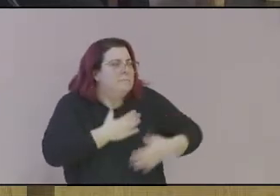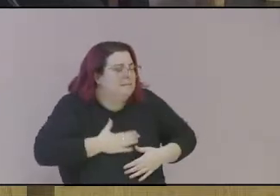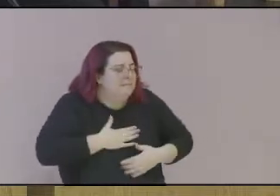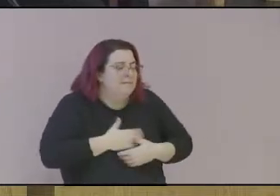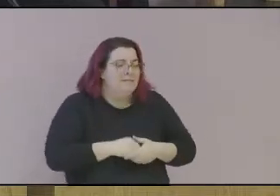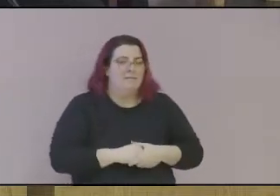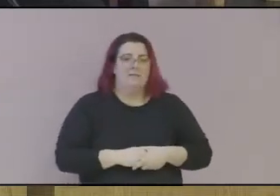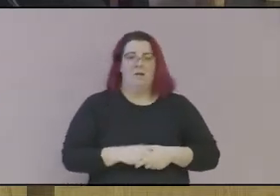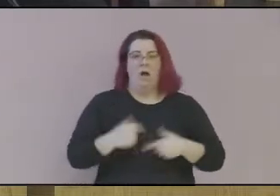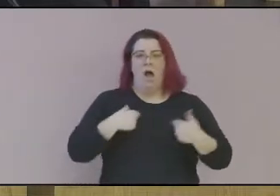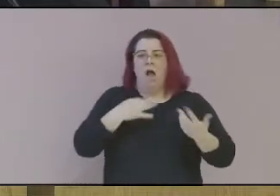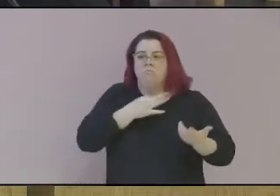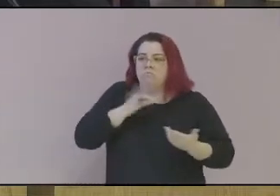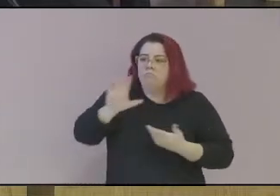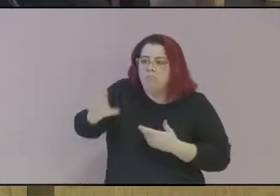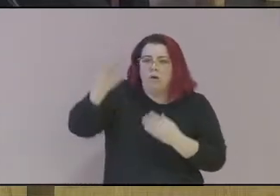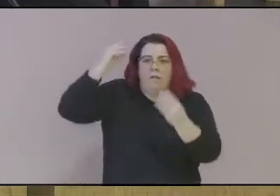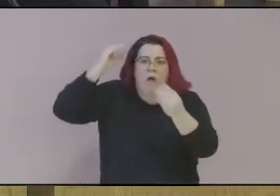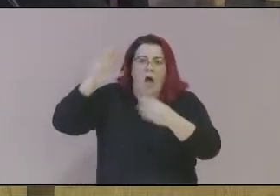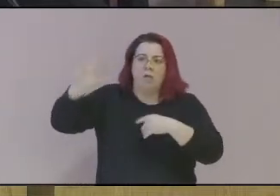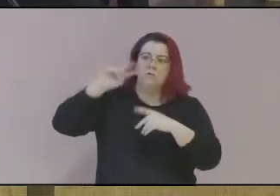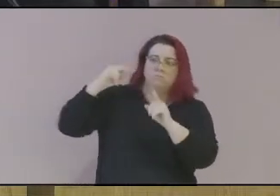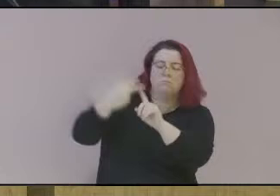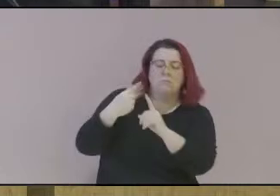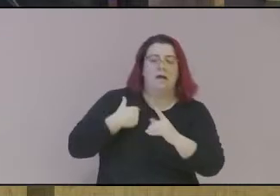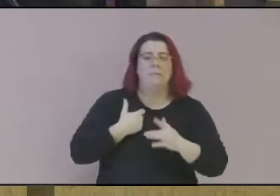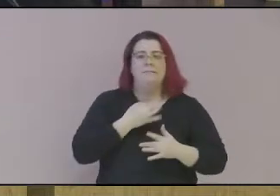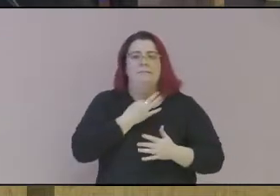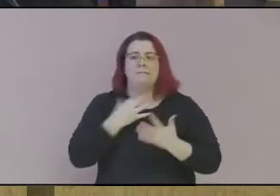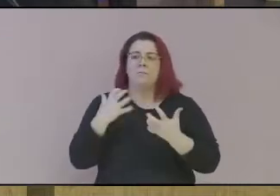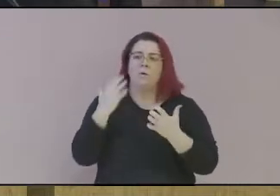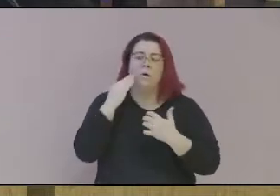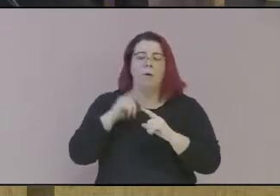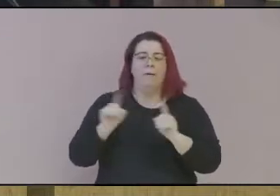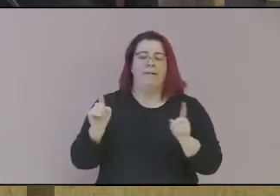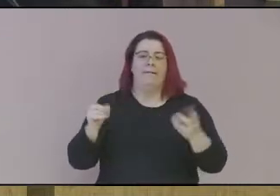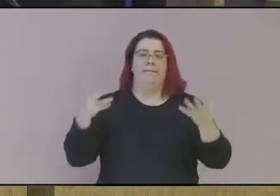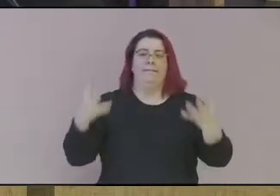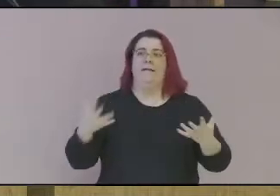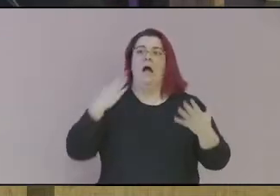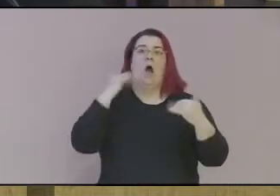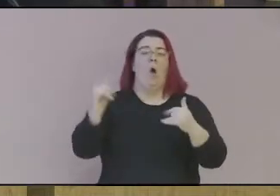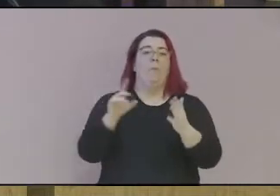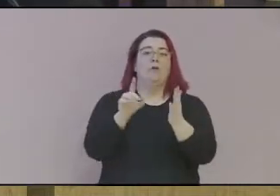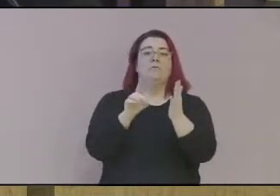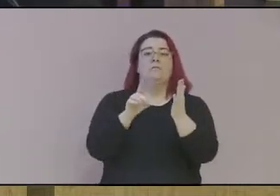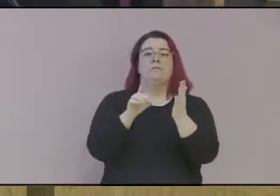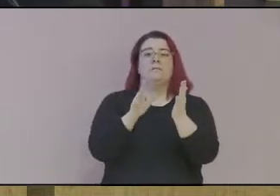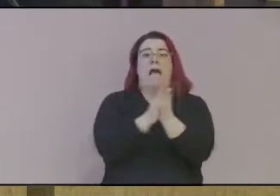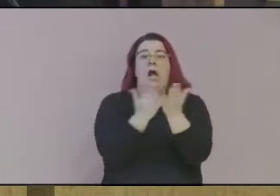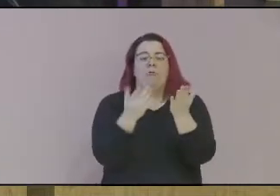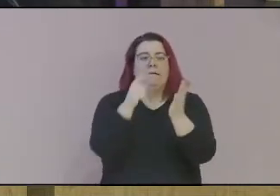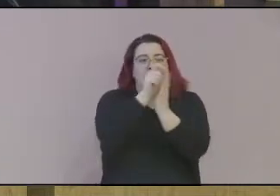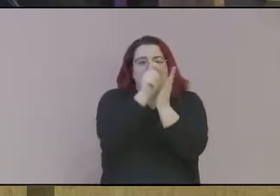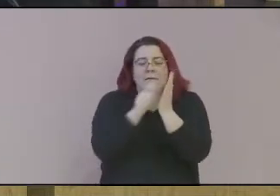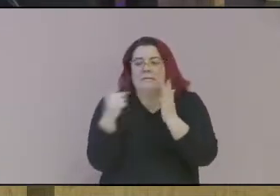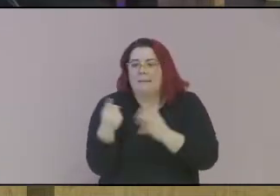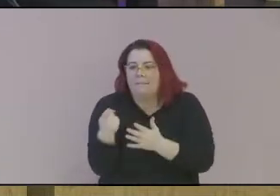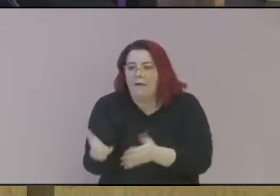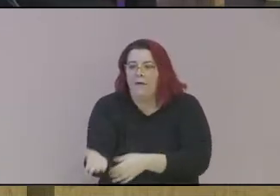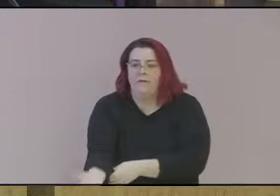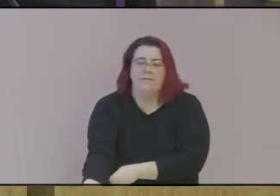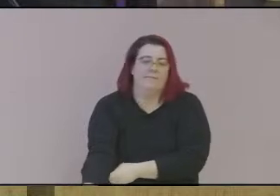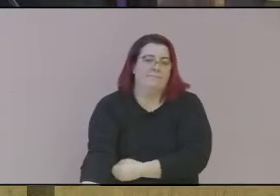she actually thought, and I was hoping there were like letters, correspondence, diary entries about her time on this committee. But if there